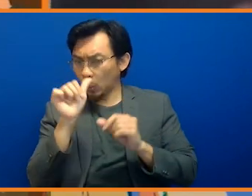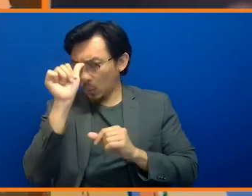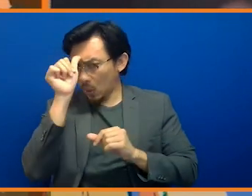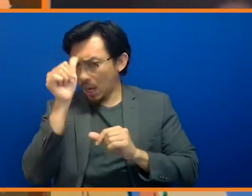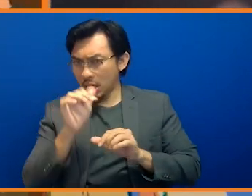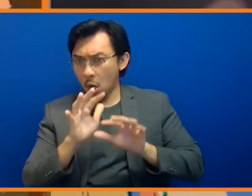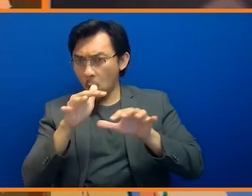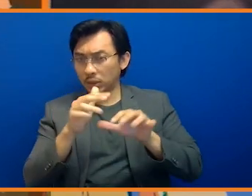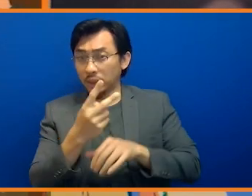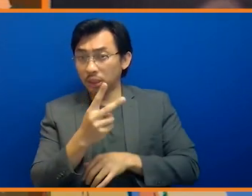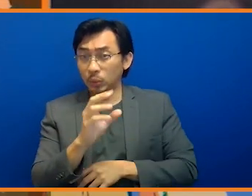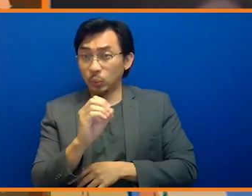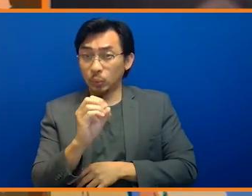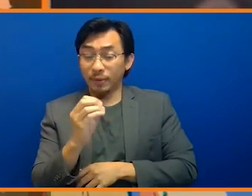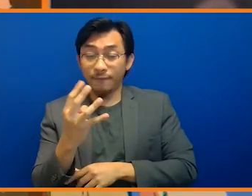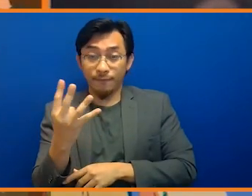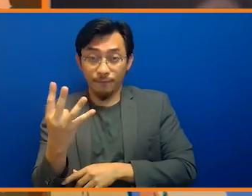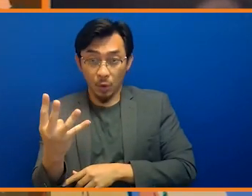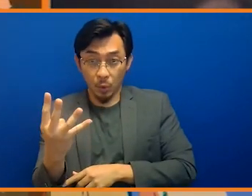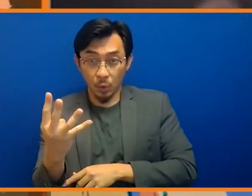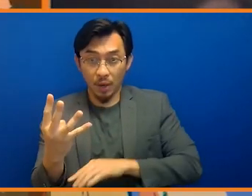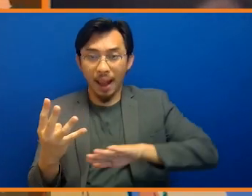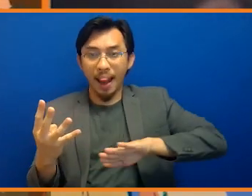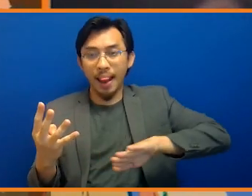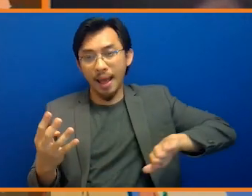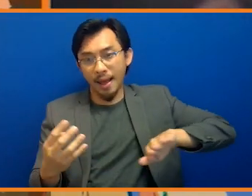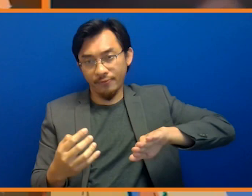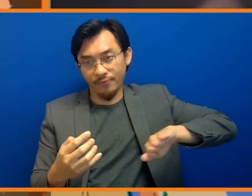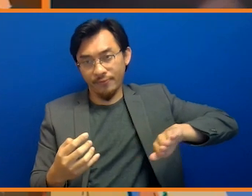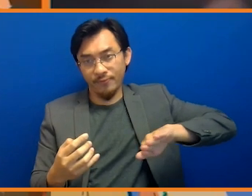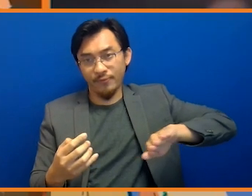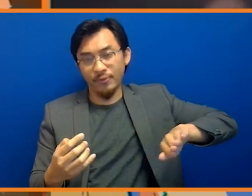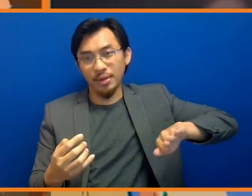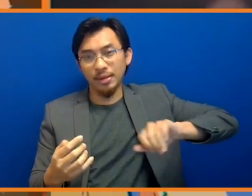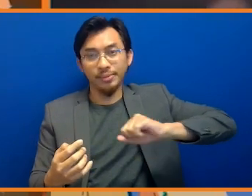Ocean tsunamis of 2004 on the left side.